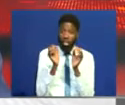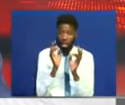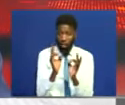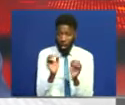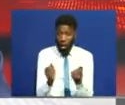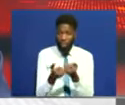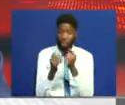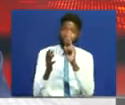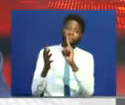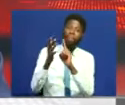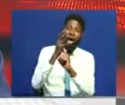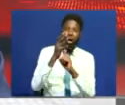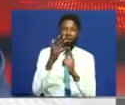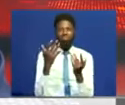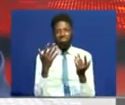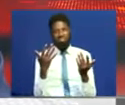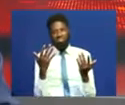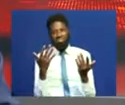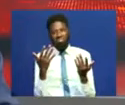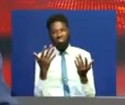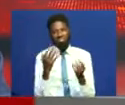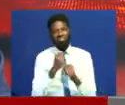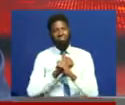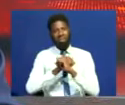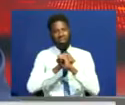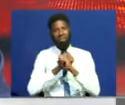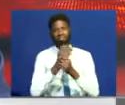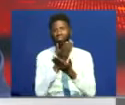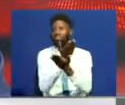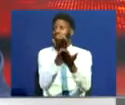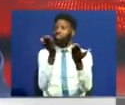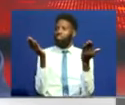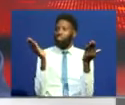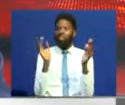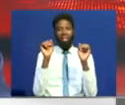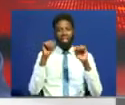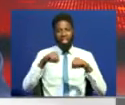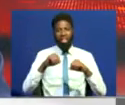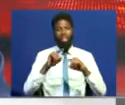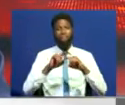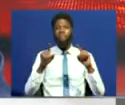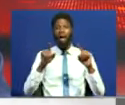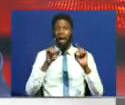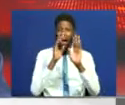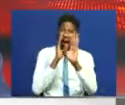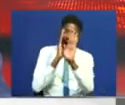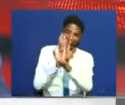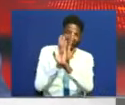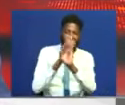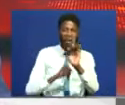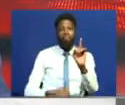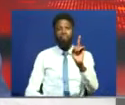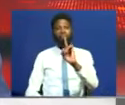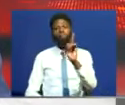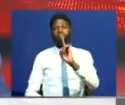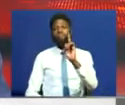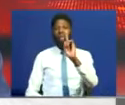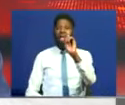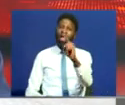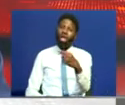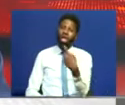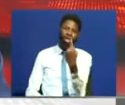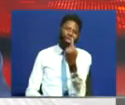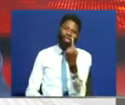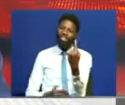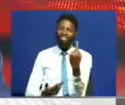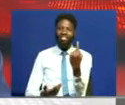to a corner where this person has an advantage over you, okay, because that is what has been happening. Mm-hmm. The other one seems